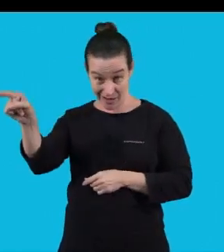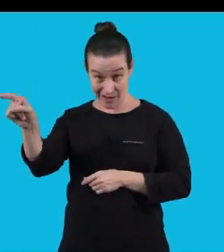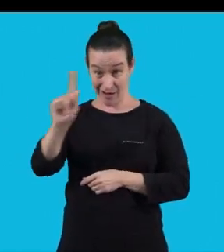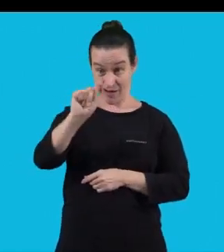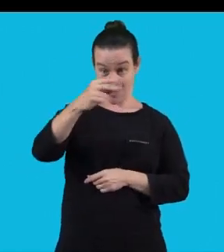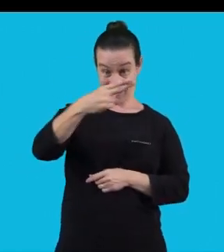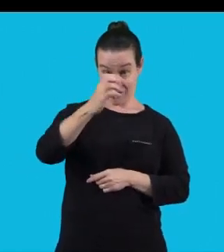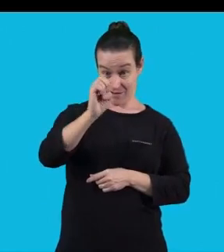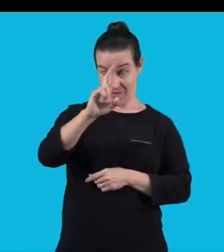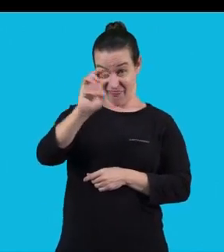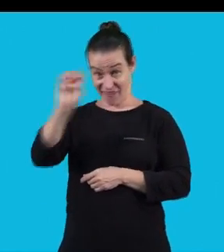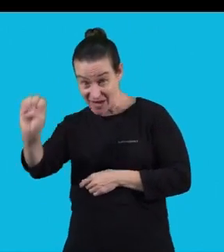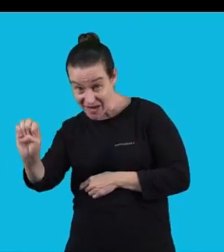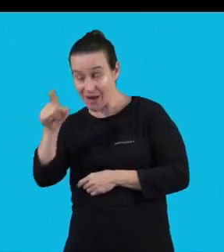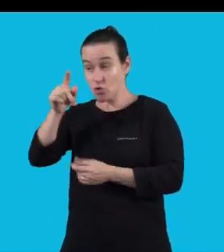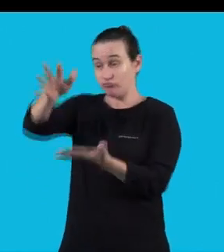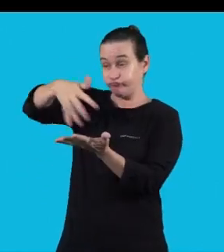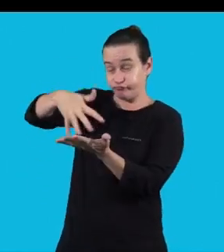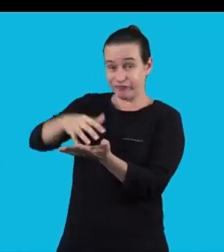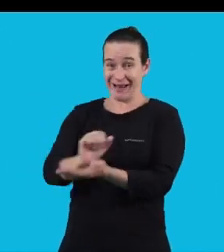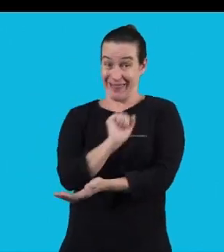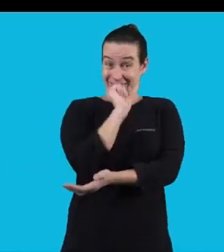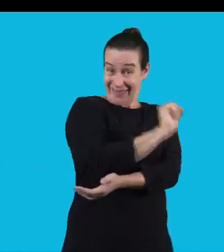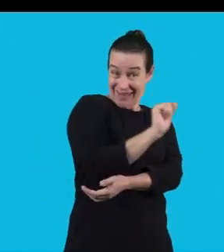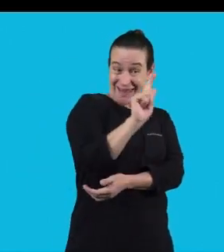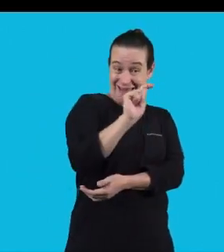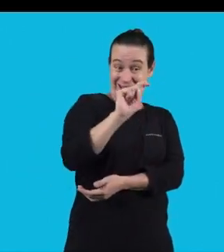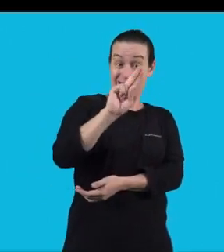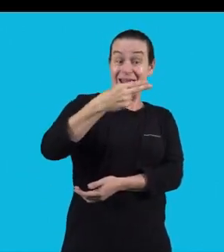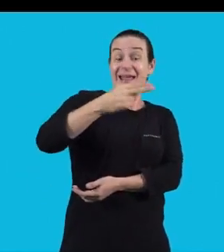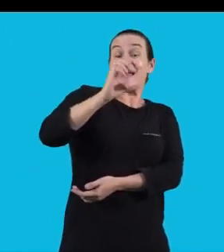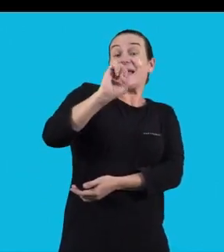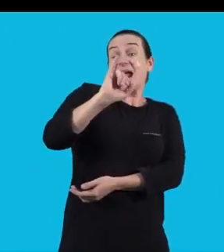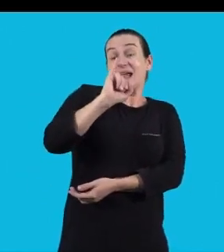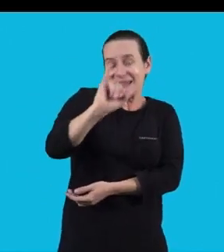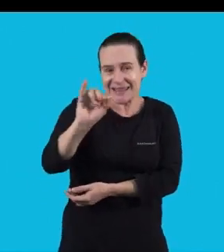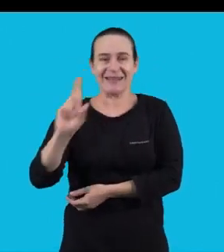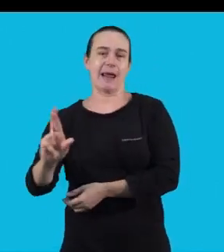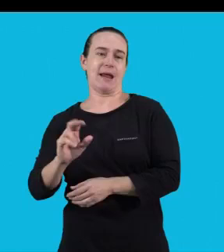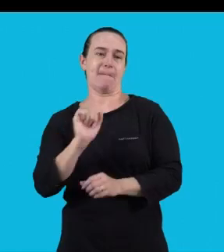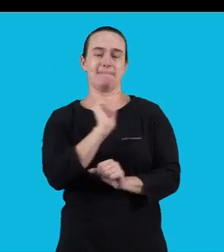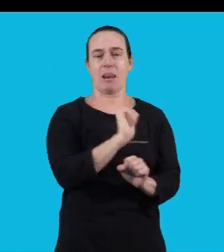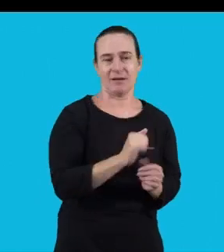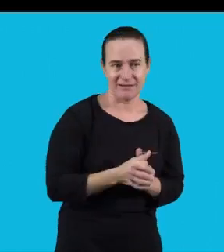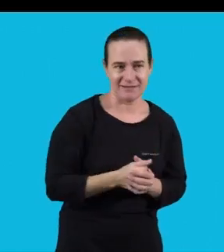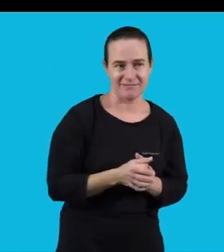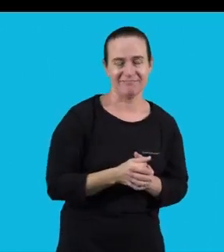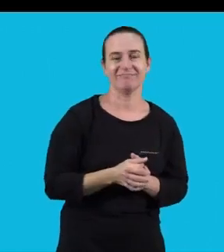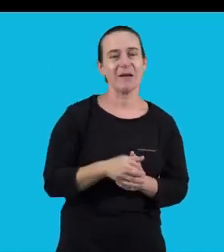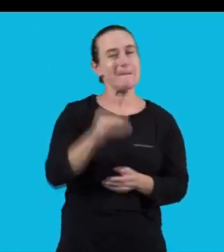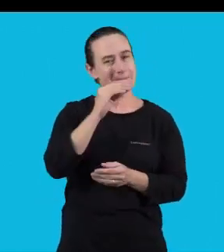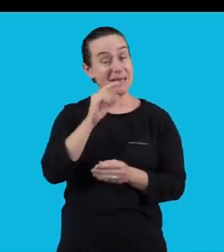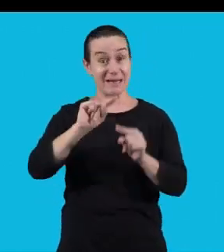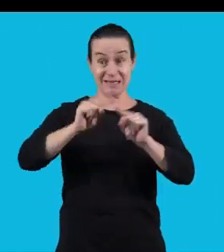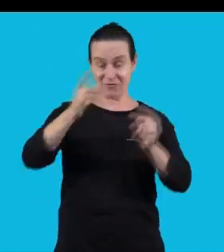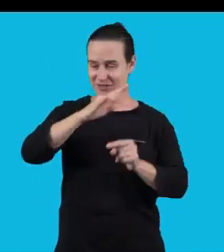collect their belongings. As I read the words, you can hear that they sound the same, although they have different spellings and different